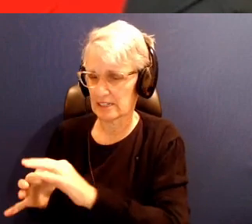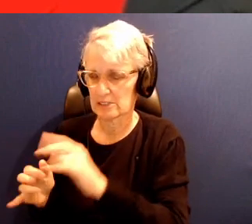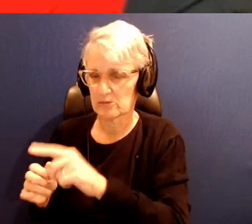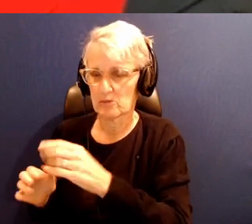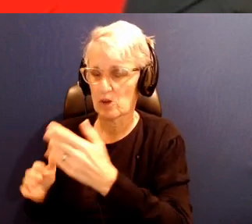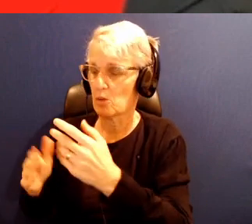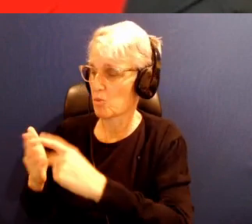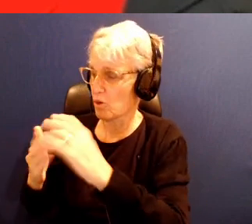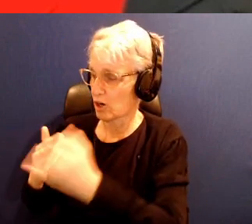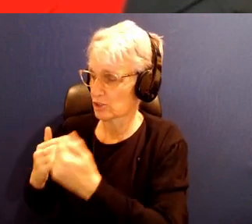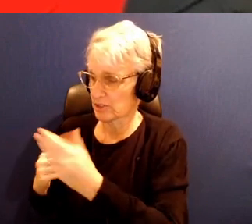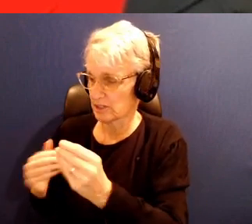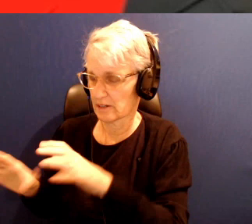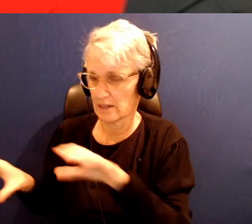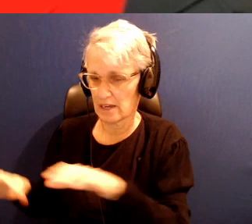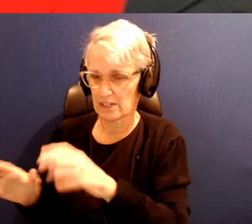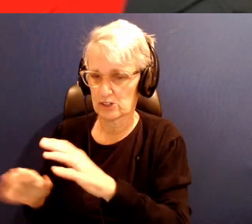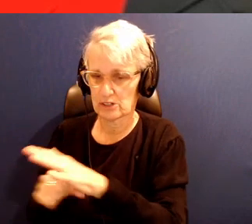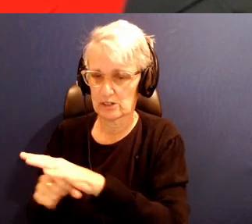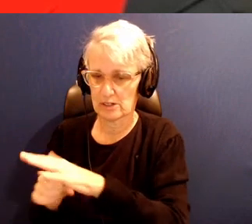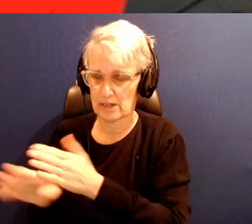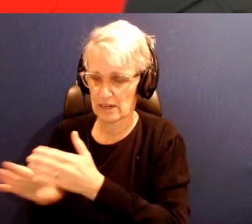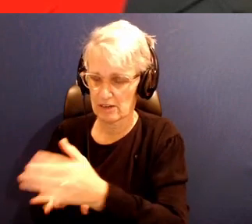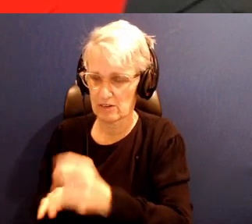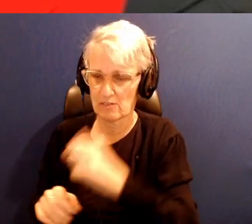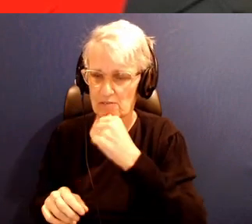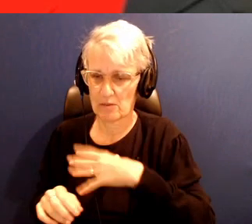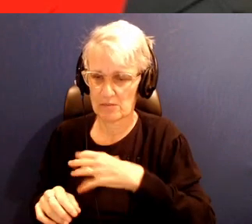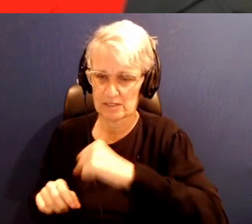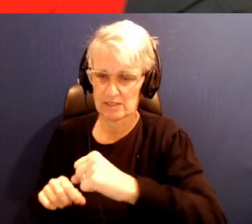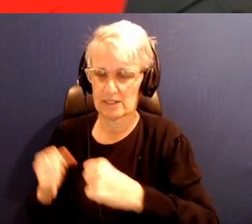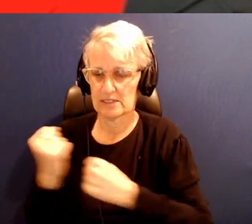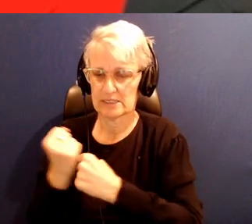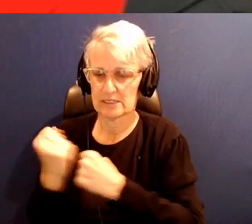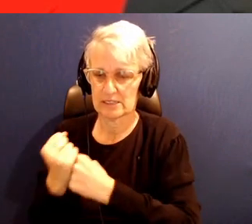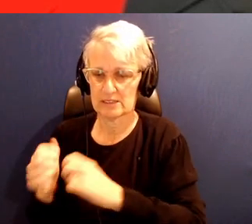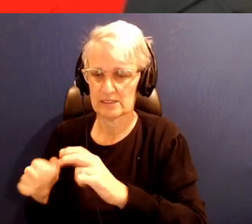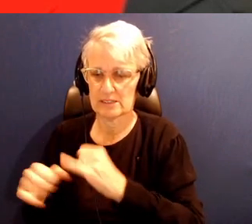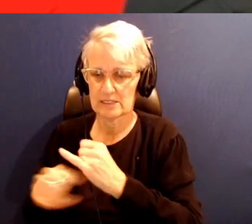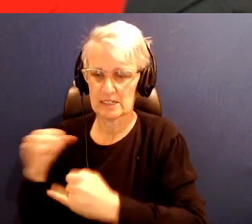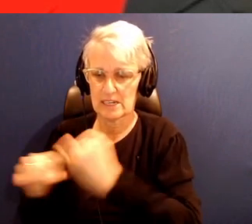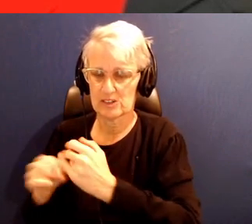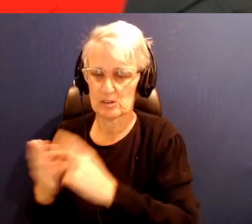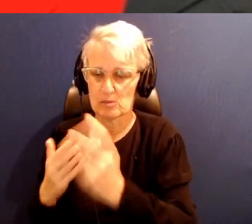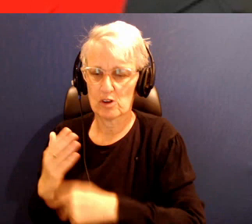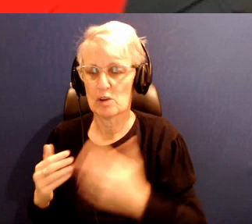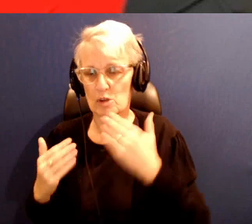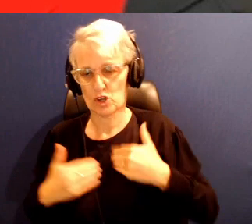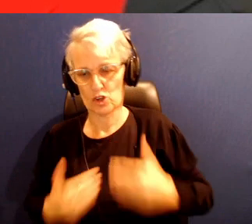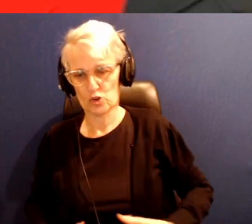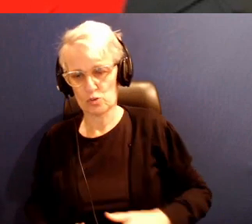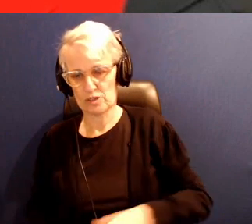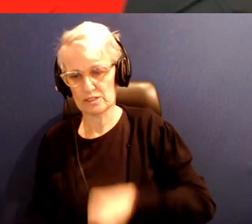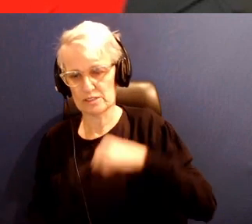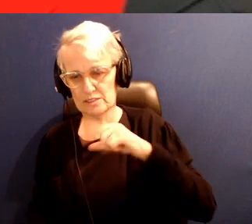the project and the action areas of Canada's Feminist International Assistance Policy, namely human